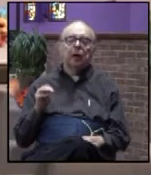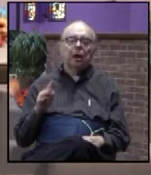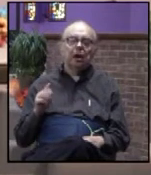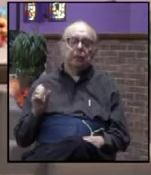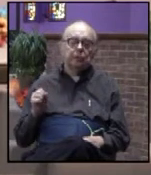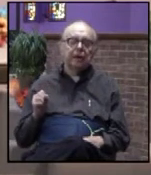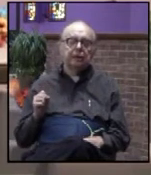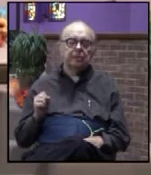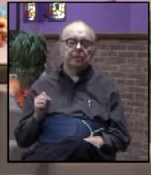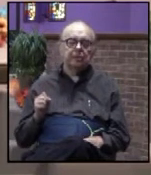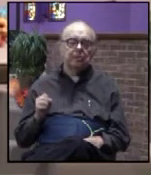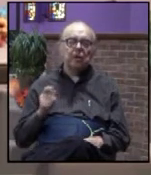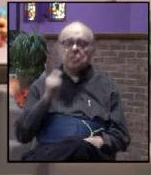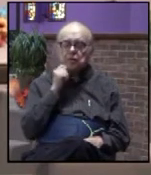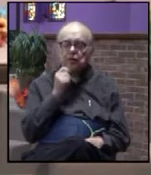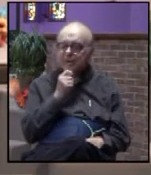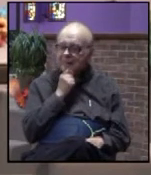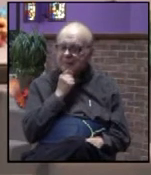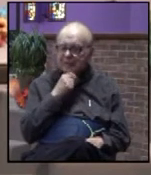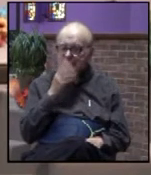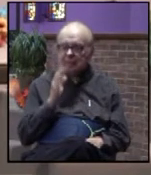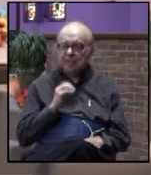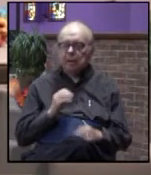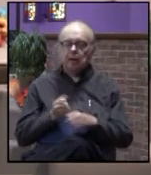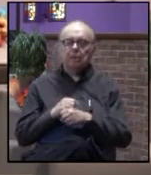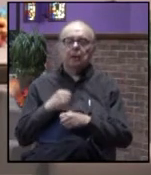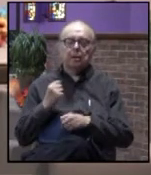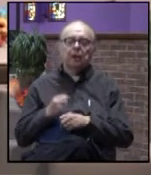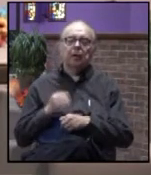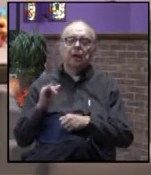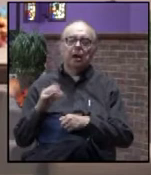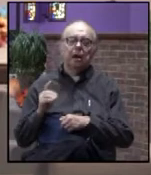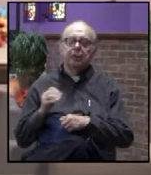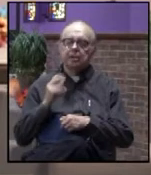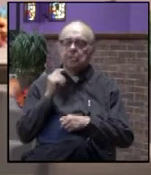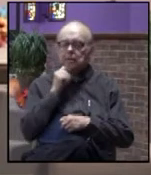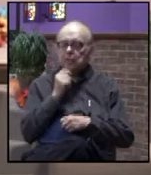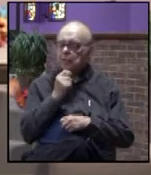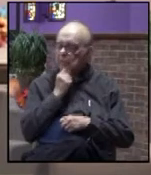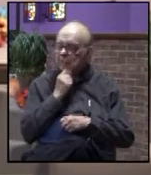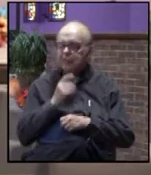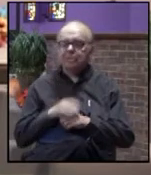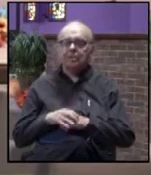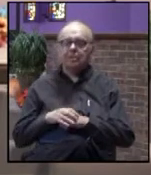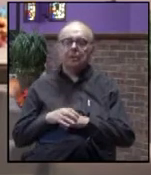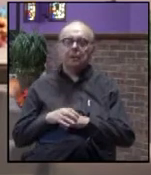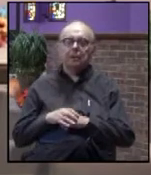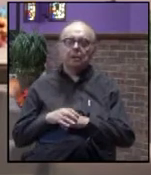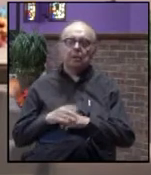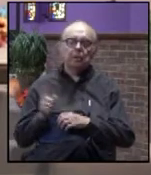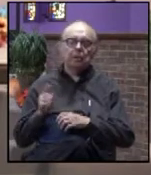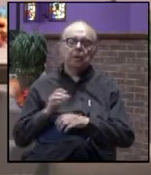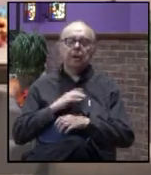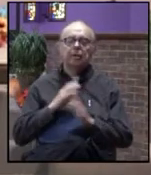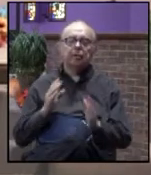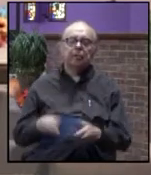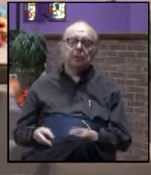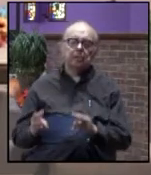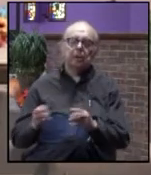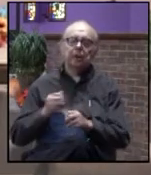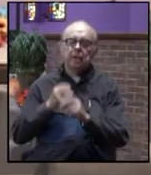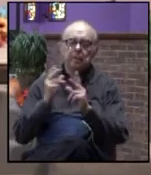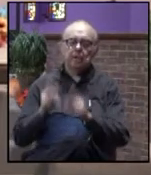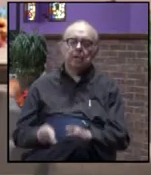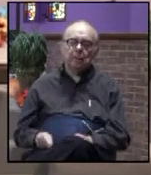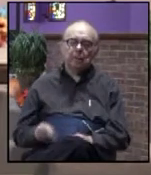And may I say this to y'all, God doesn't make identical twins in Christianity. Each one of